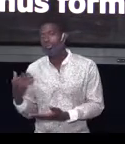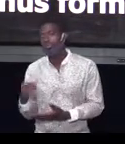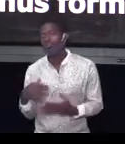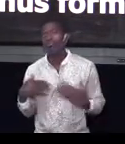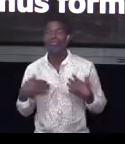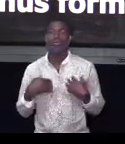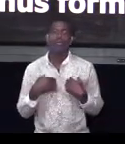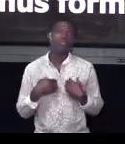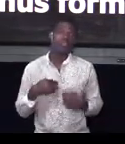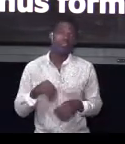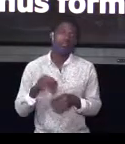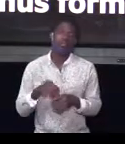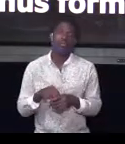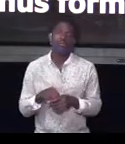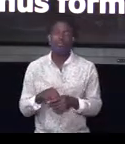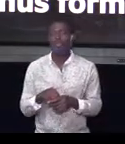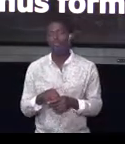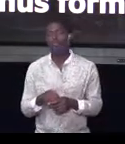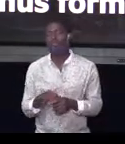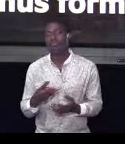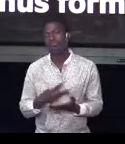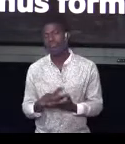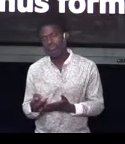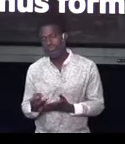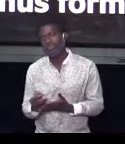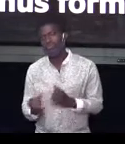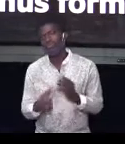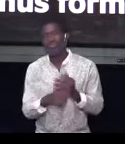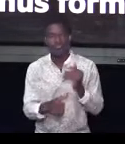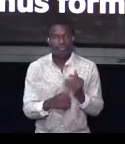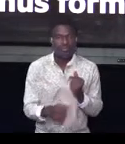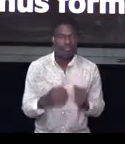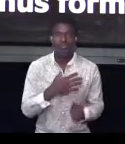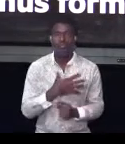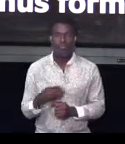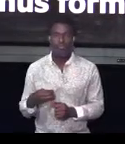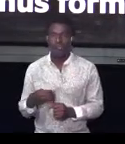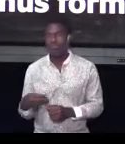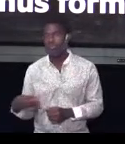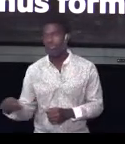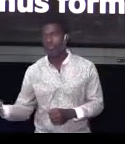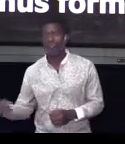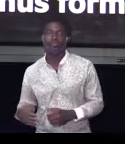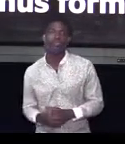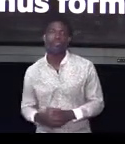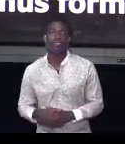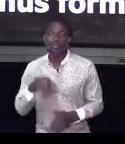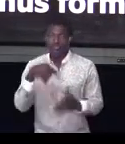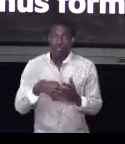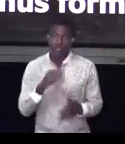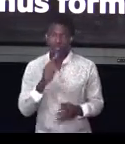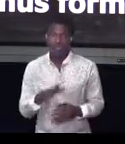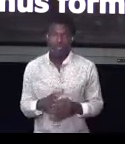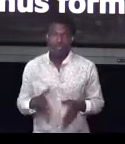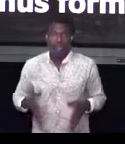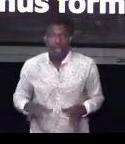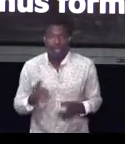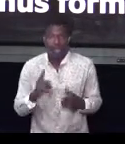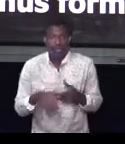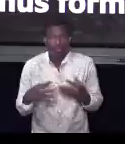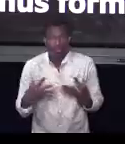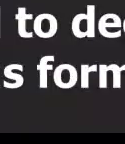animals, plants, vegetable waste, sewage waste, and so on. These wastes are allowed